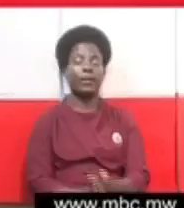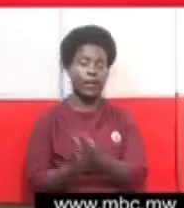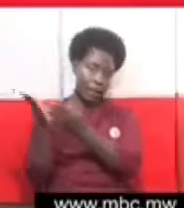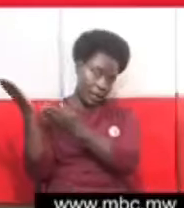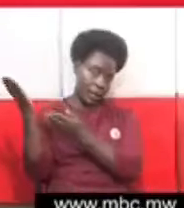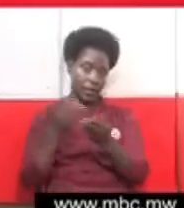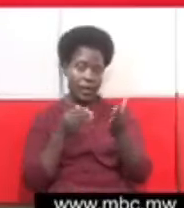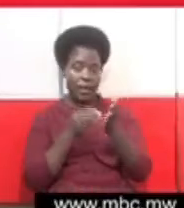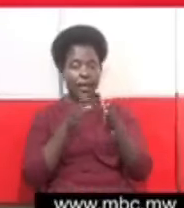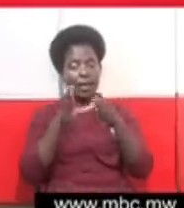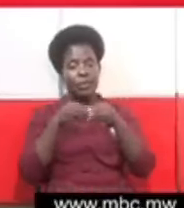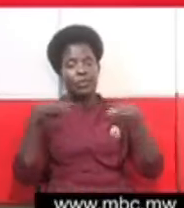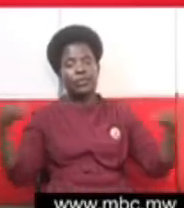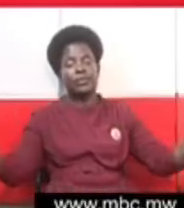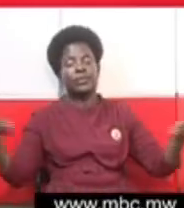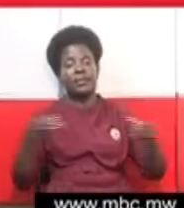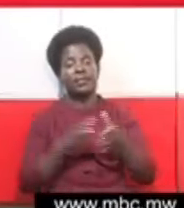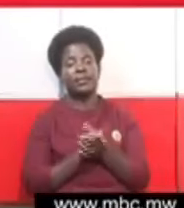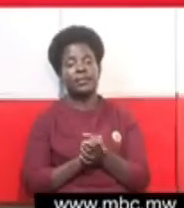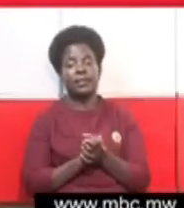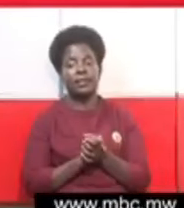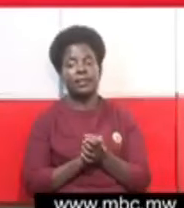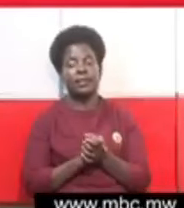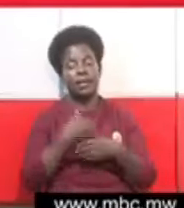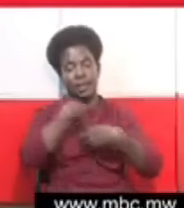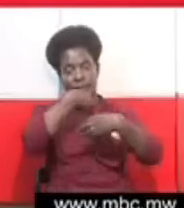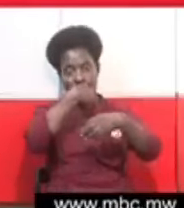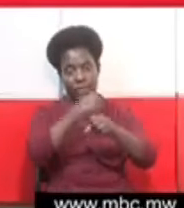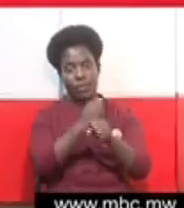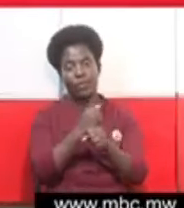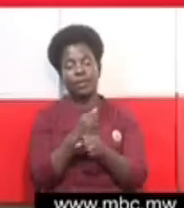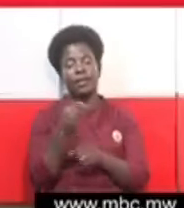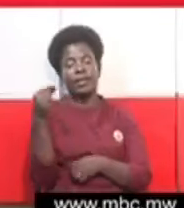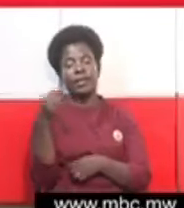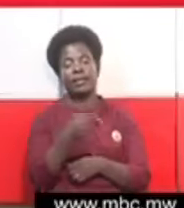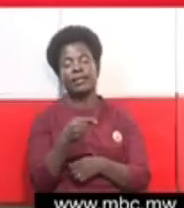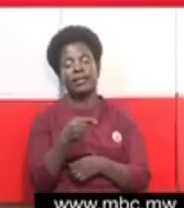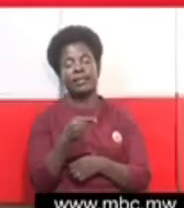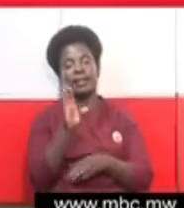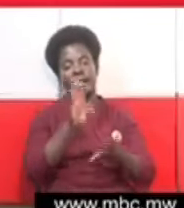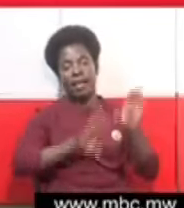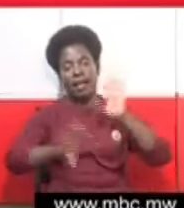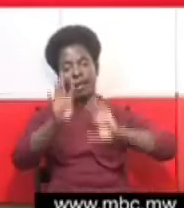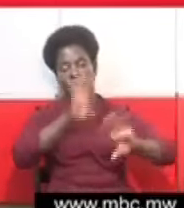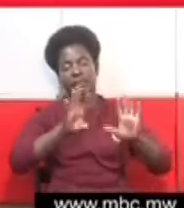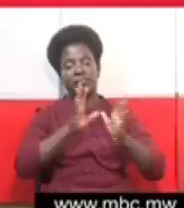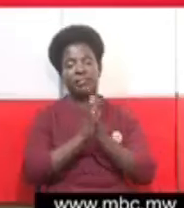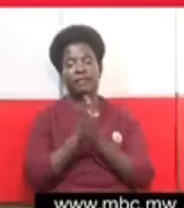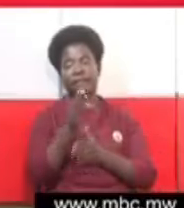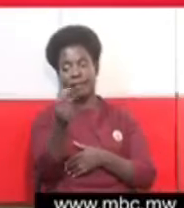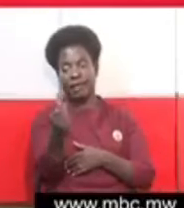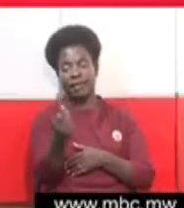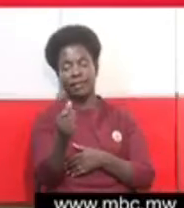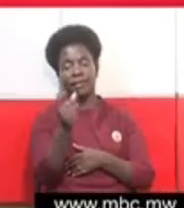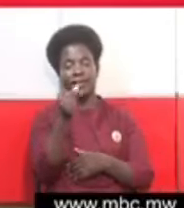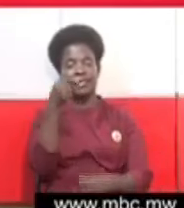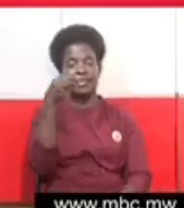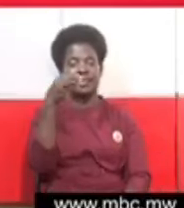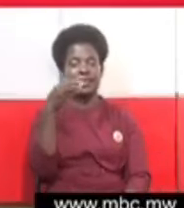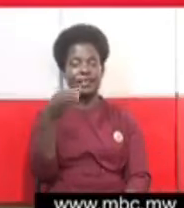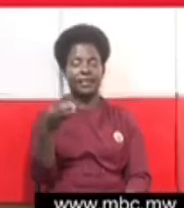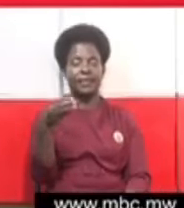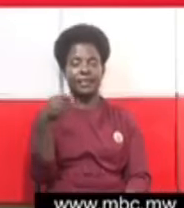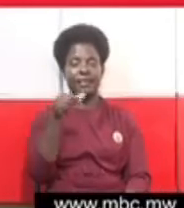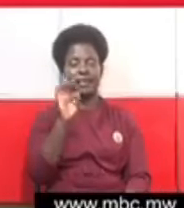Takula ndrani nsomu mkani zatu. Bungwe la Green Climate Fund, CGF, lati ilipeleka ndalama zokuwa